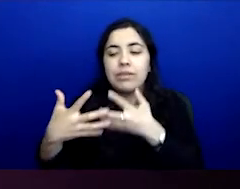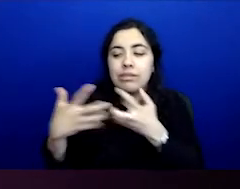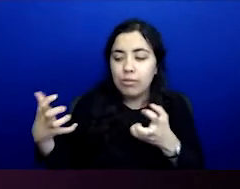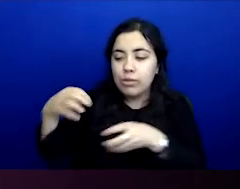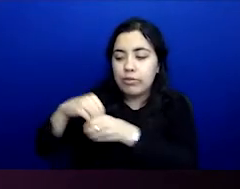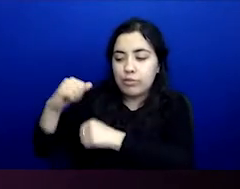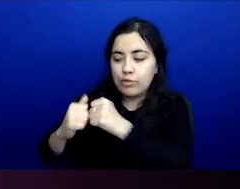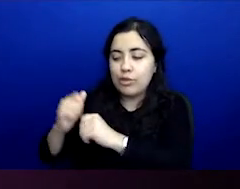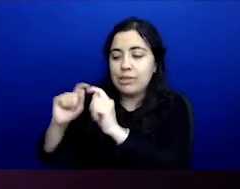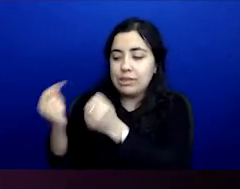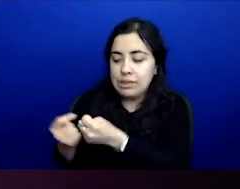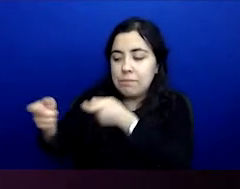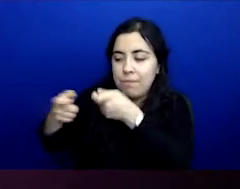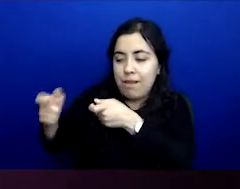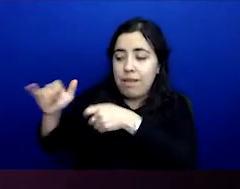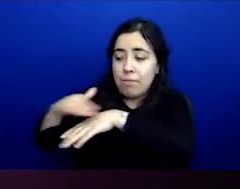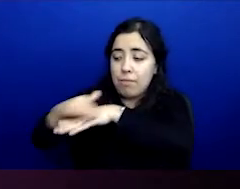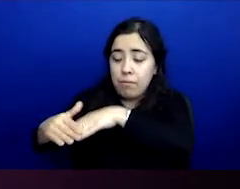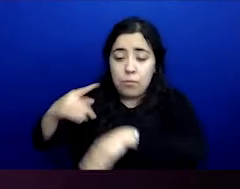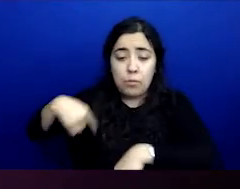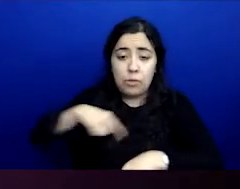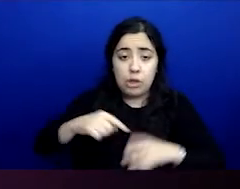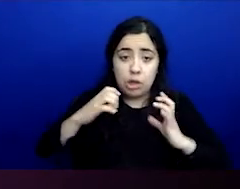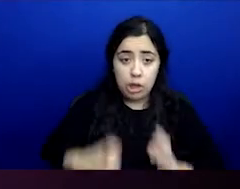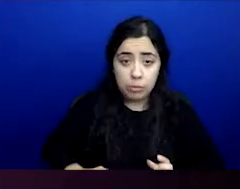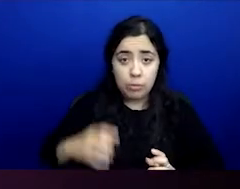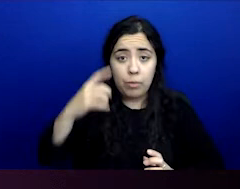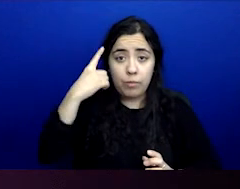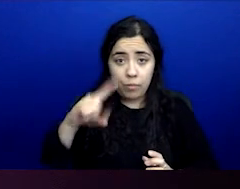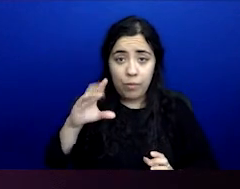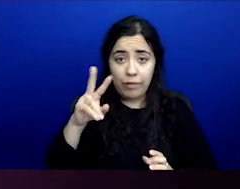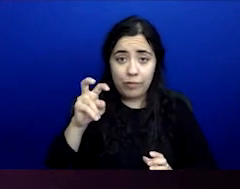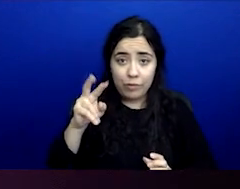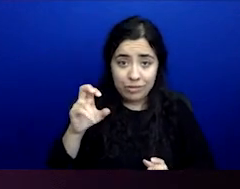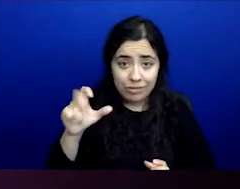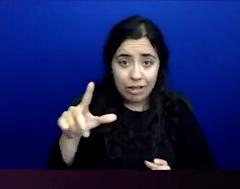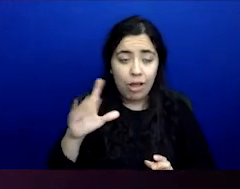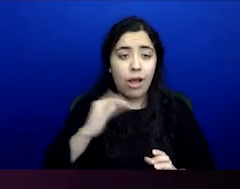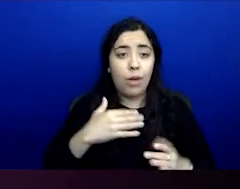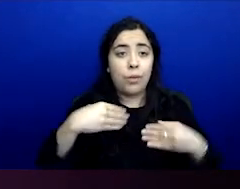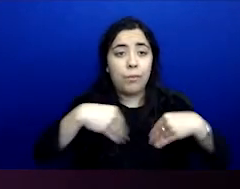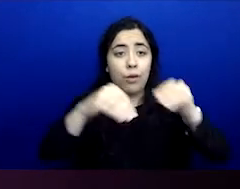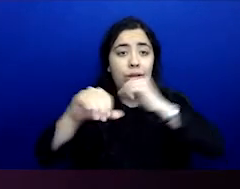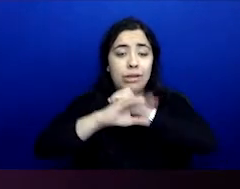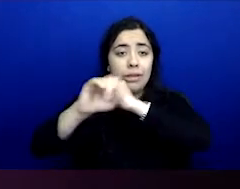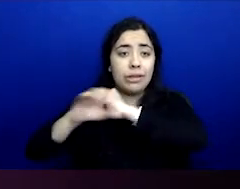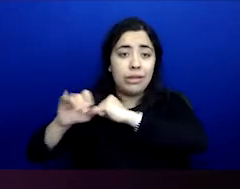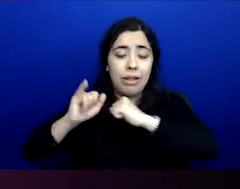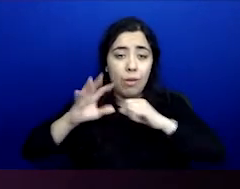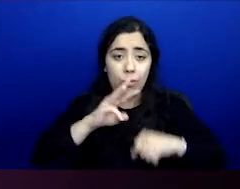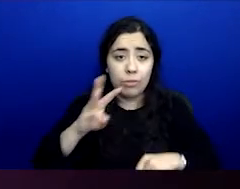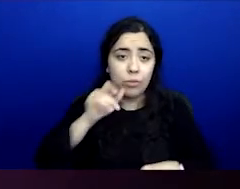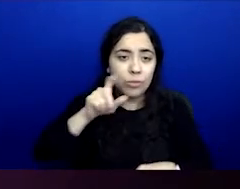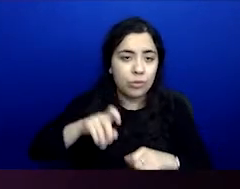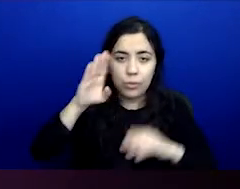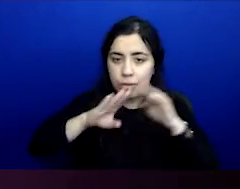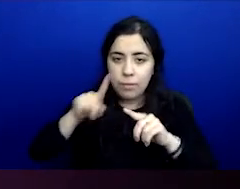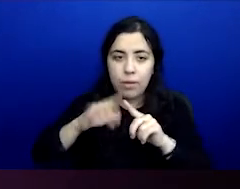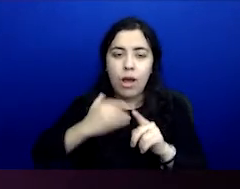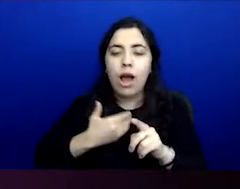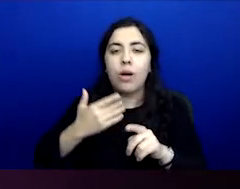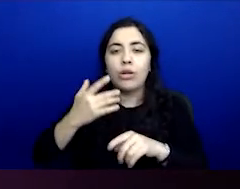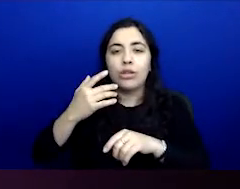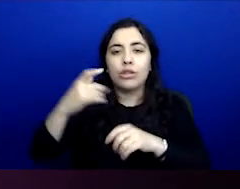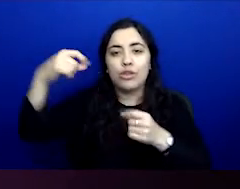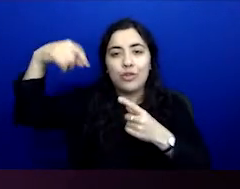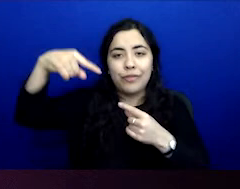as a customer of Vercel for our marketing website, we don't have to worry about spinning up our own server or managing that